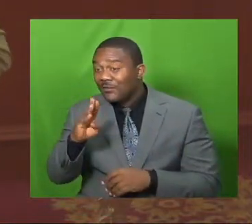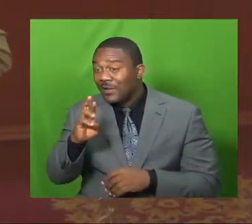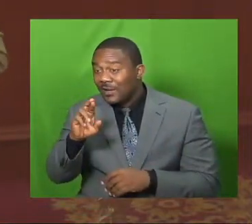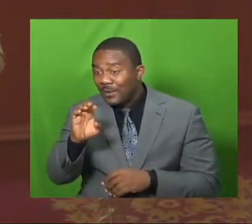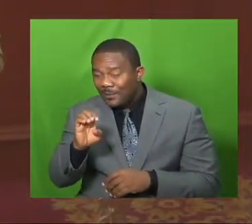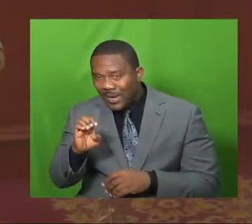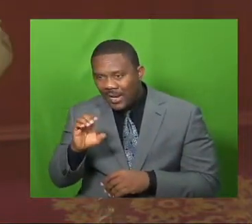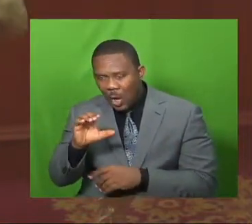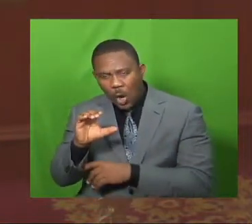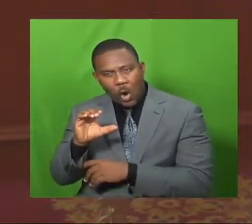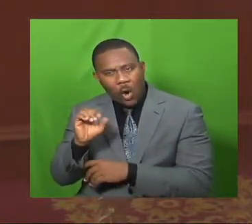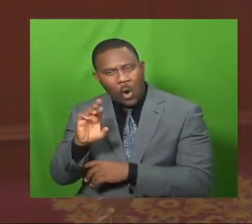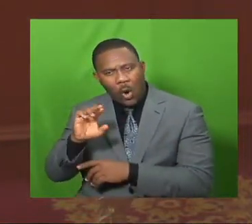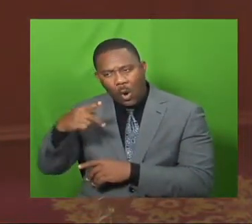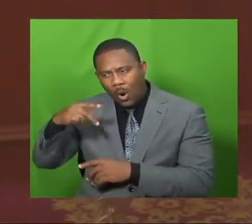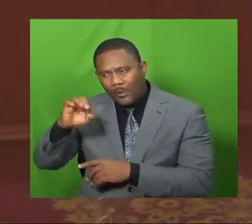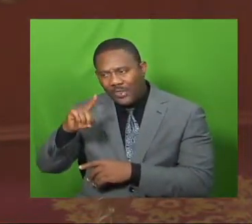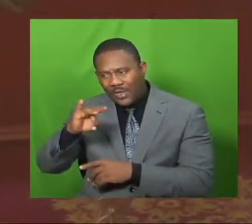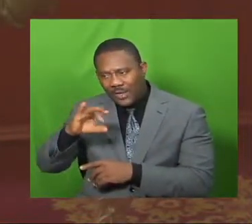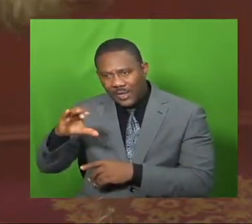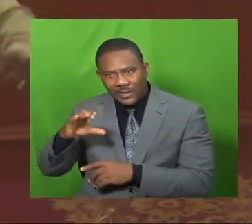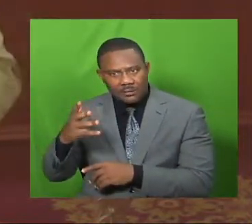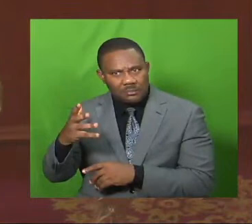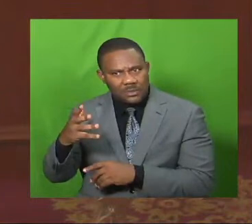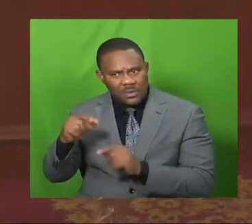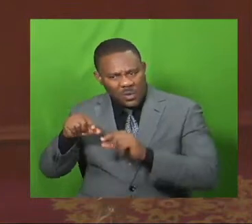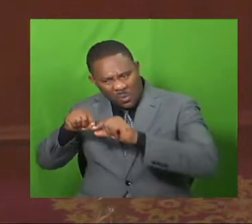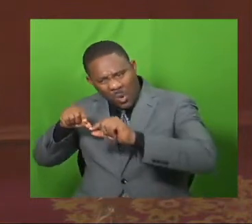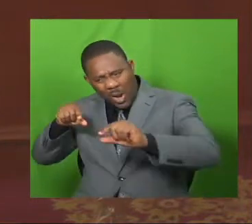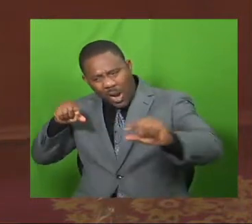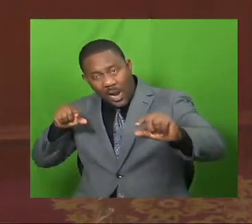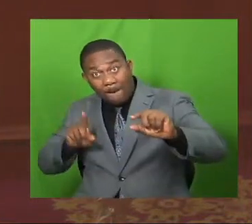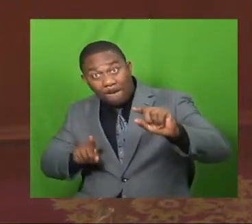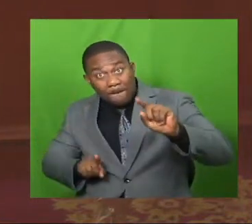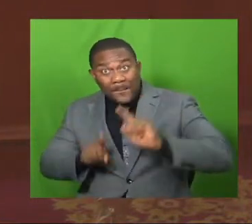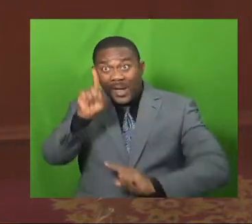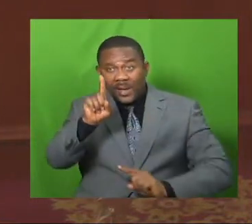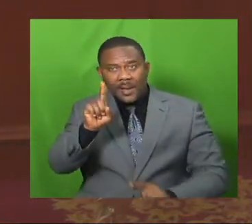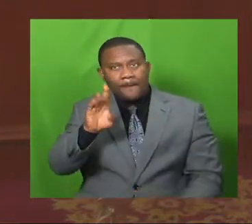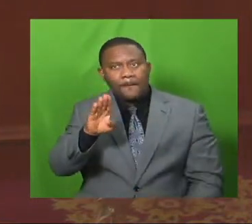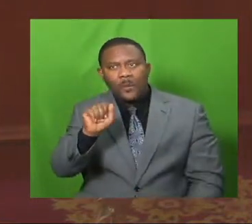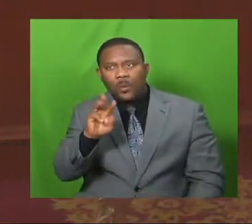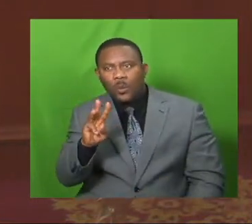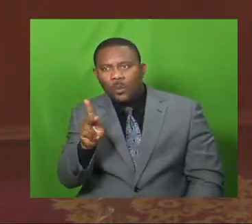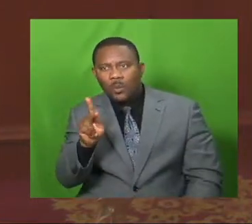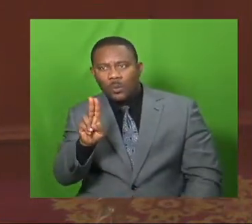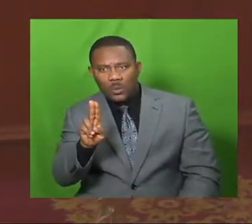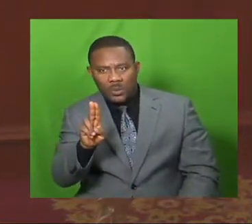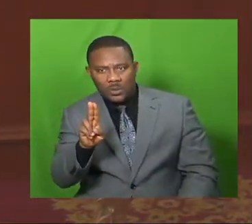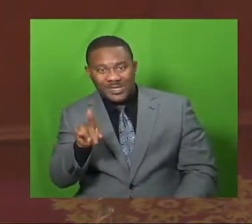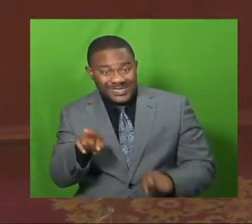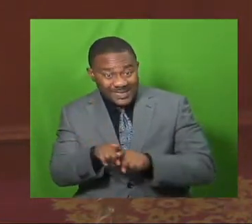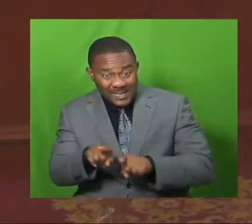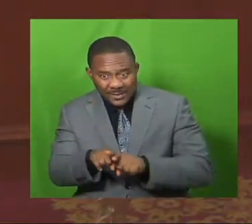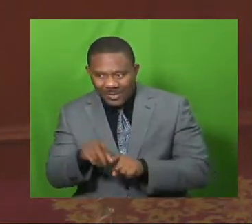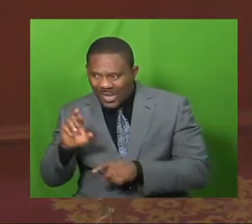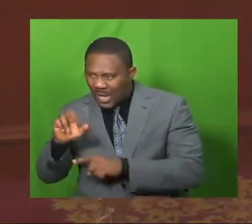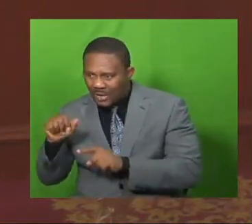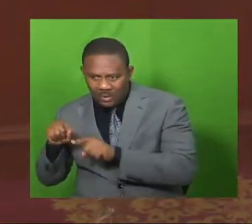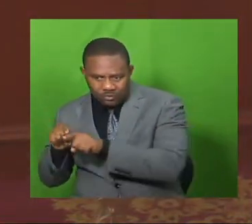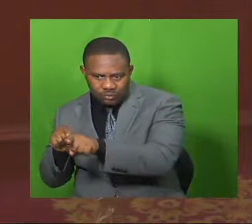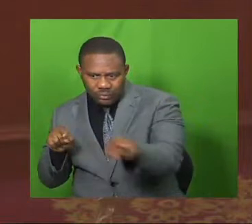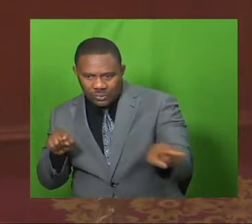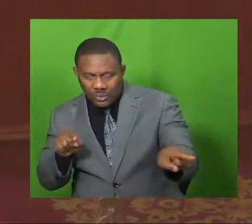backbone of our country when we extended fiber optic from here to Baku. We did the same from Accra to Ho through the Eastern